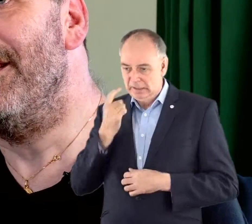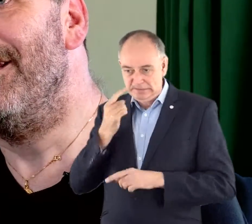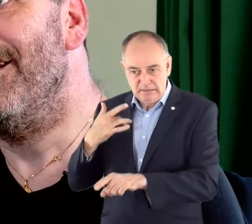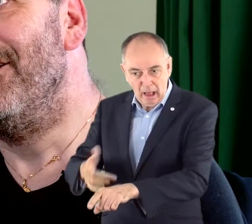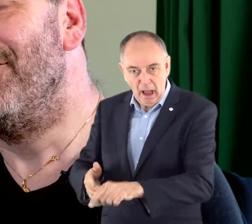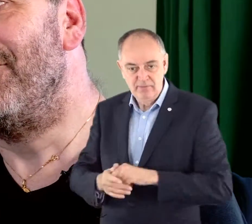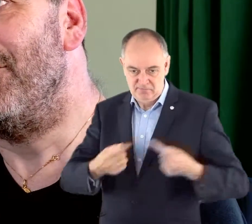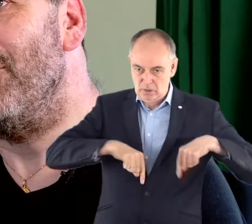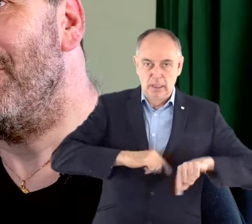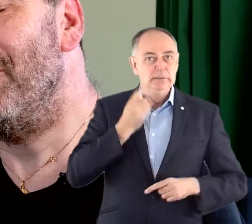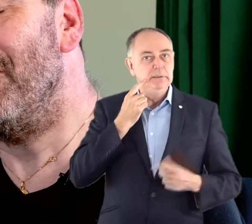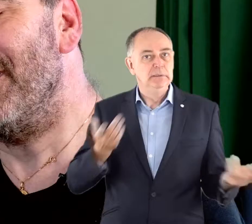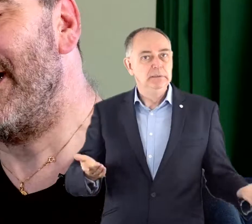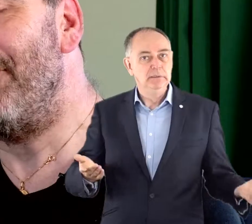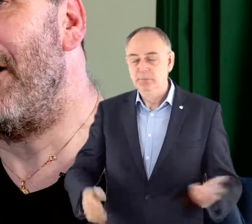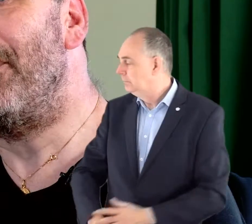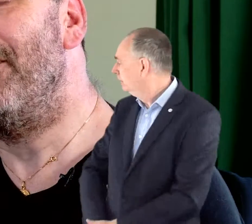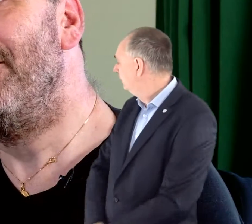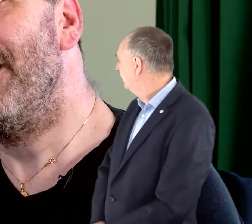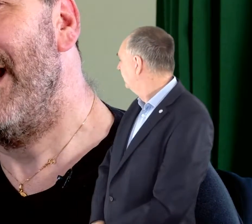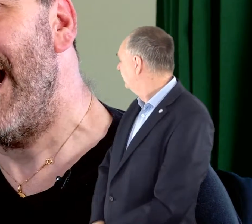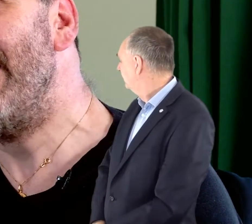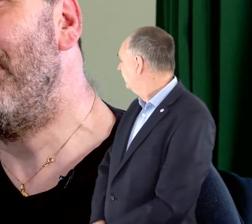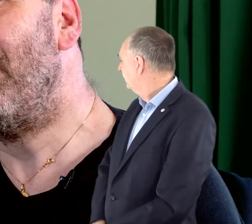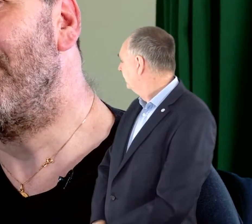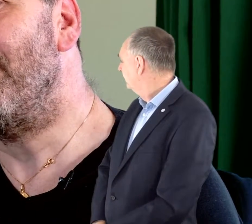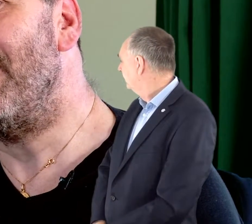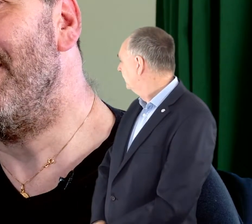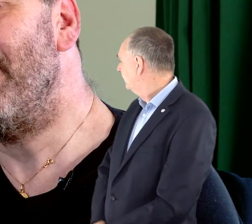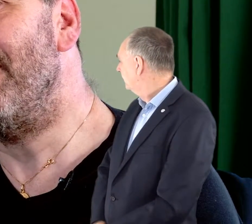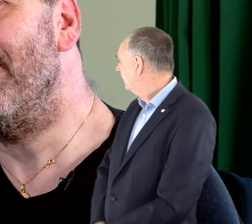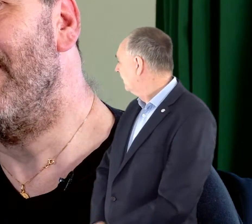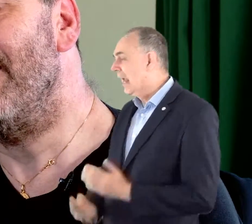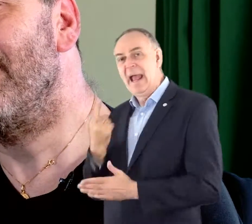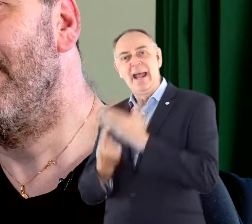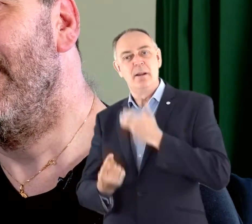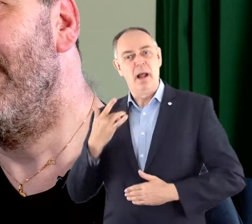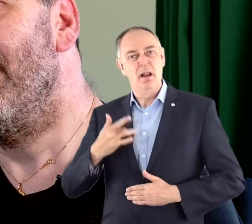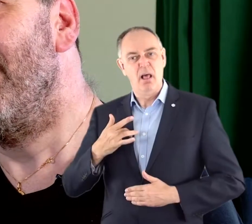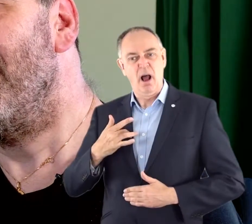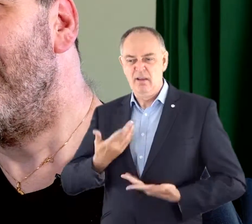ready to give up any part of my independence yet.